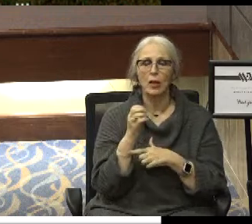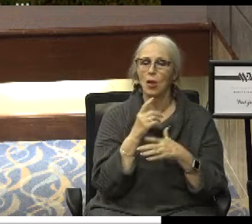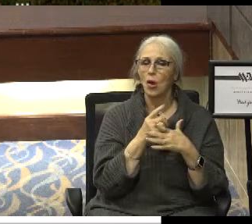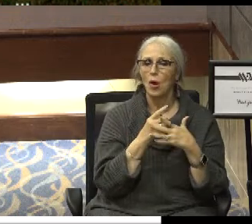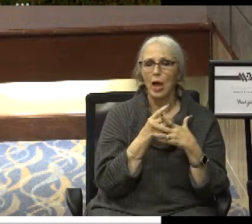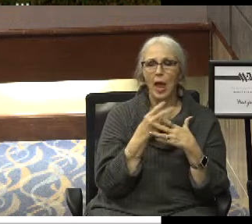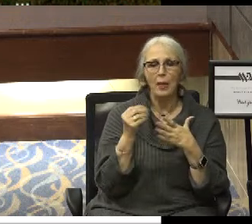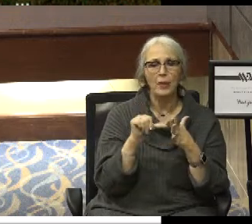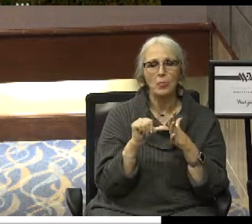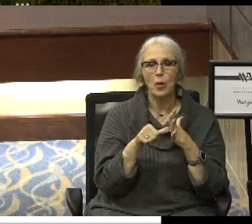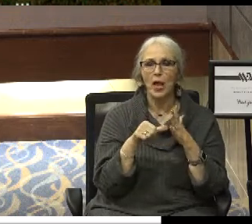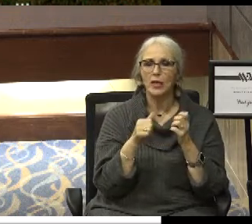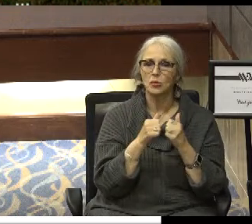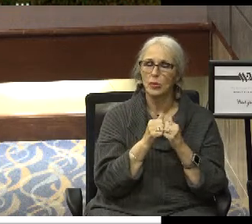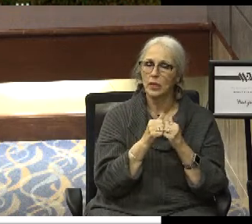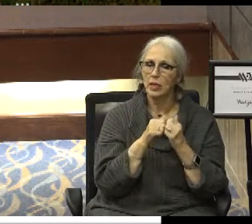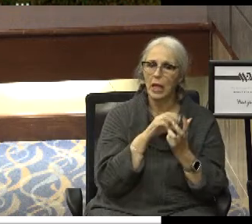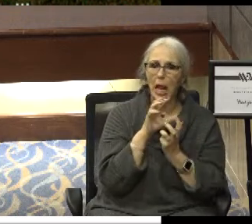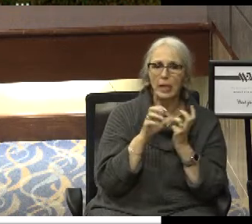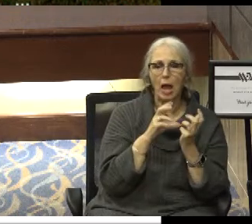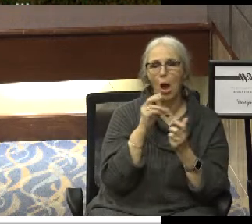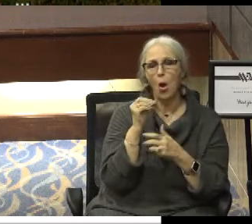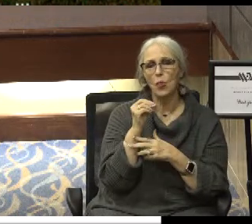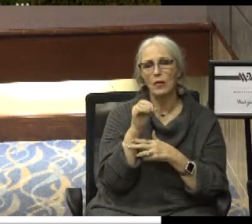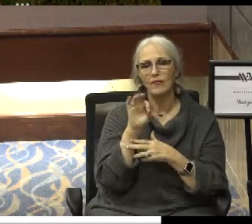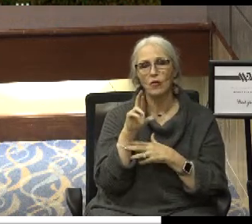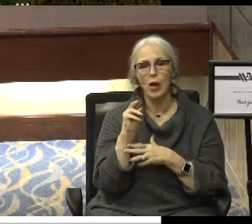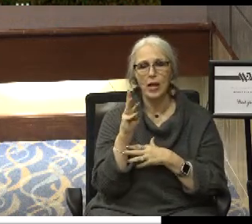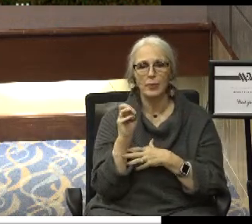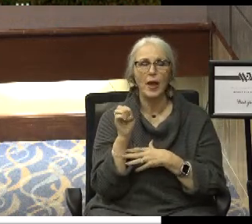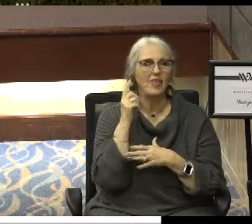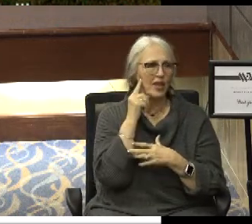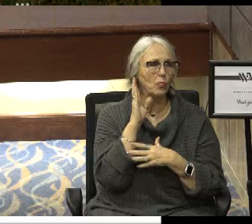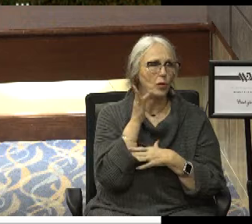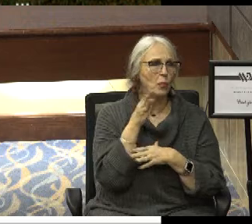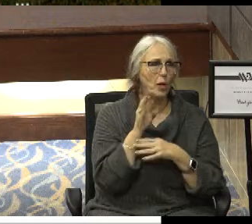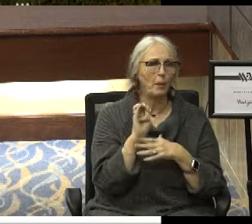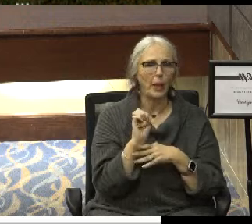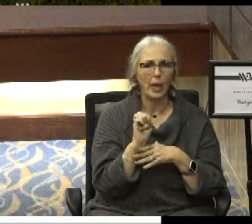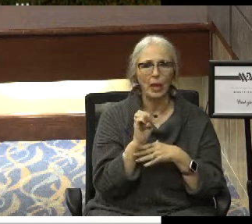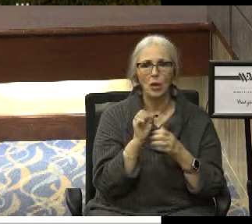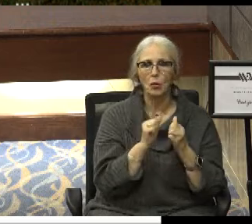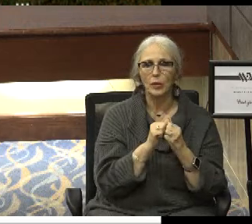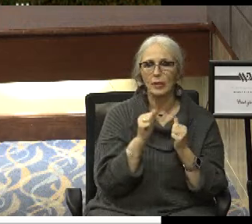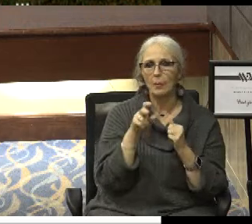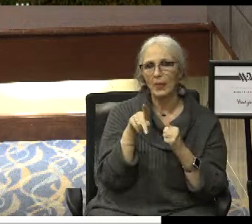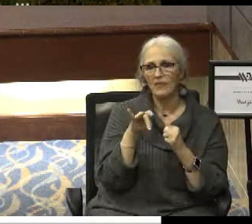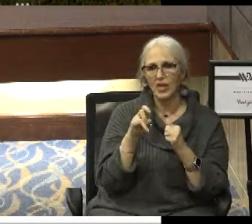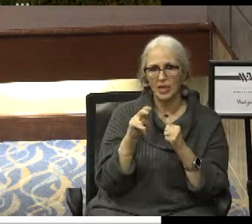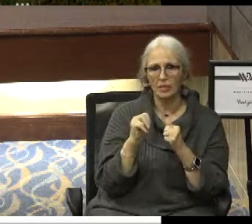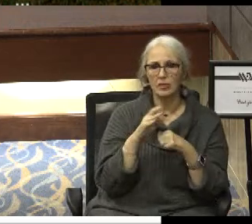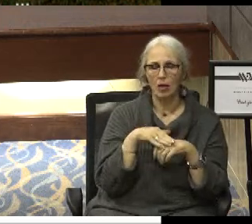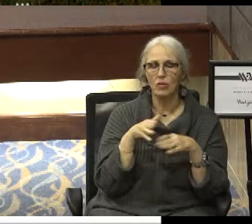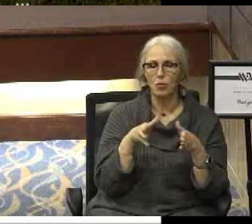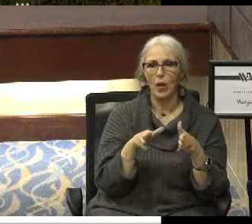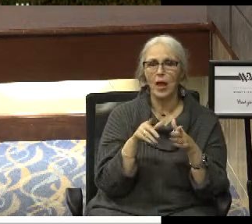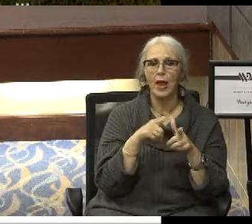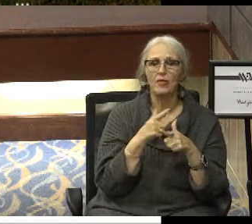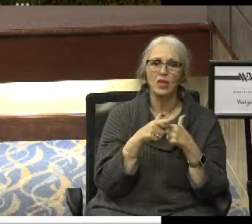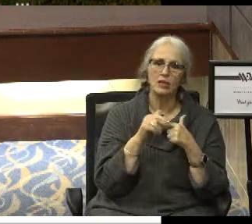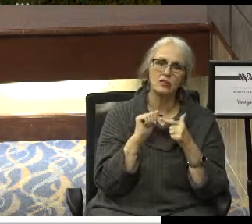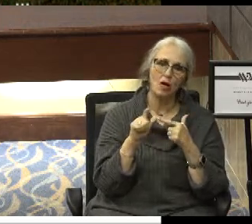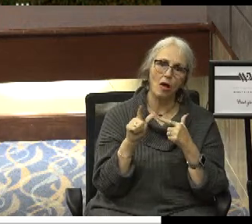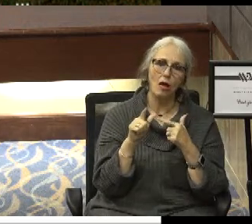be impressed by the cladding as it goes on the frame, which I think we all will be when the pavilion is underway. This is all about